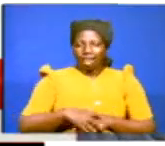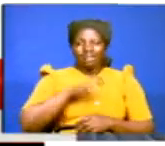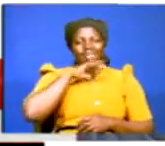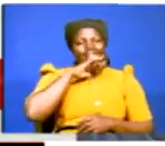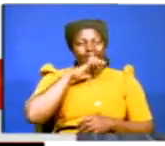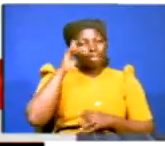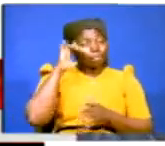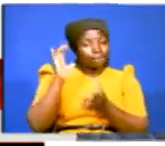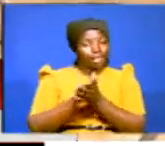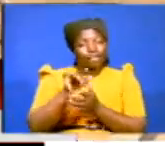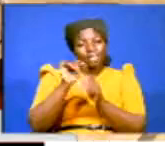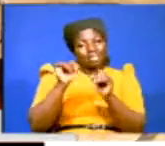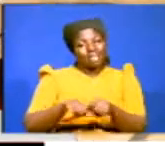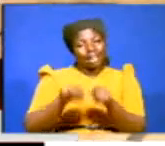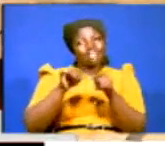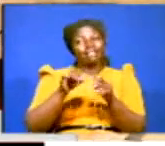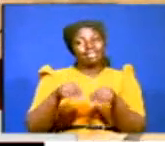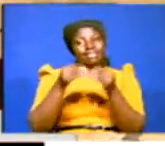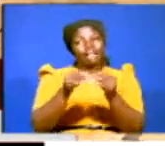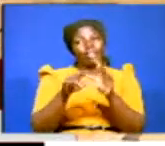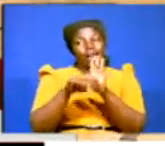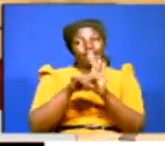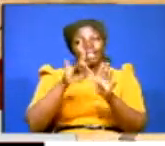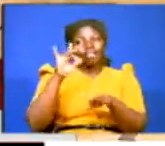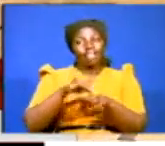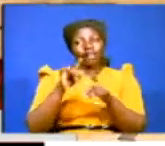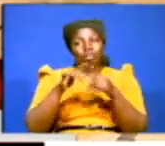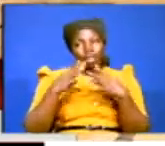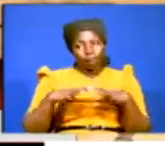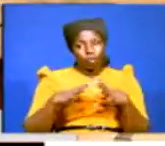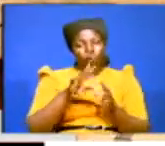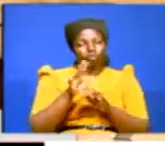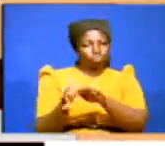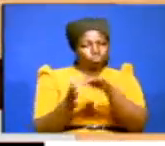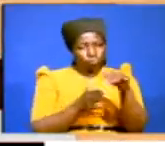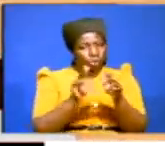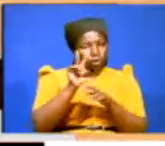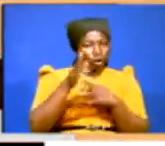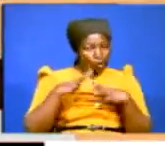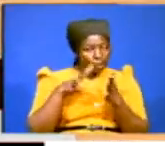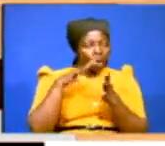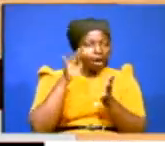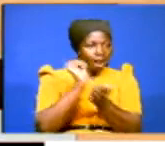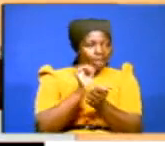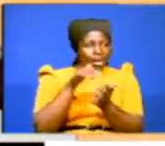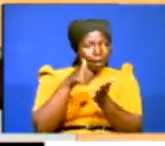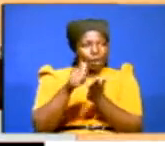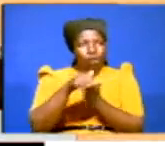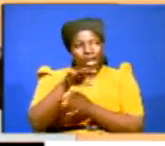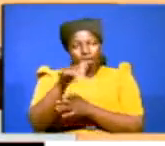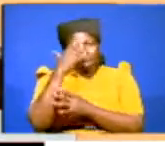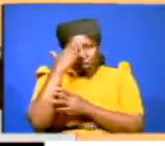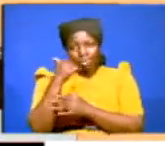kuleta madhara kwa wananchi. Meanwhile, two people have been arrested in Makueni County for being involved in vandalism.